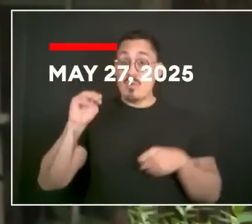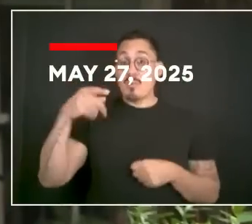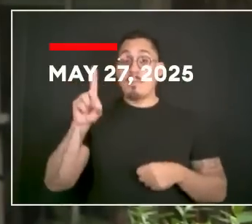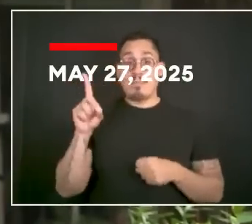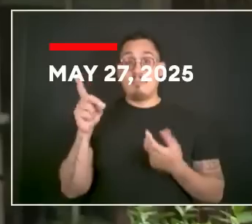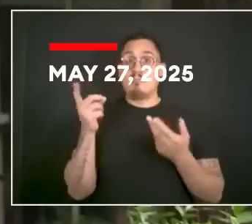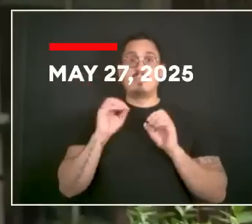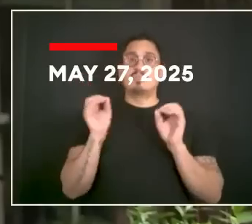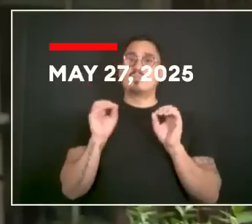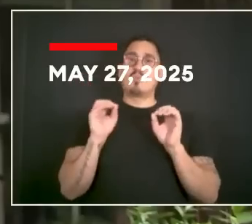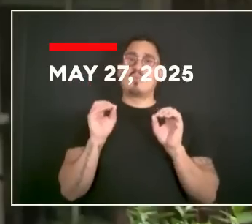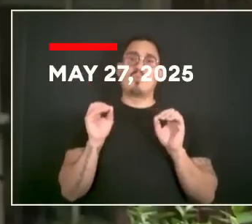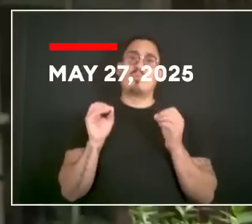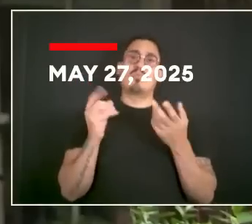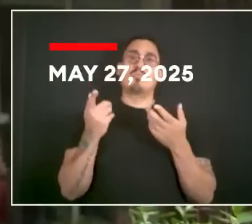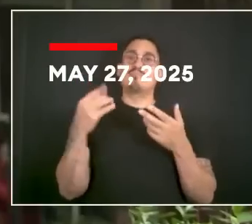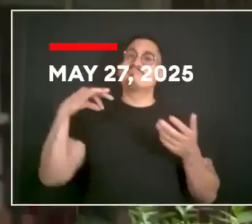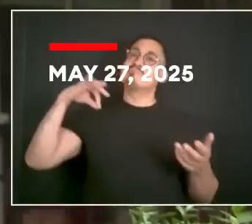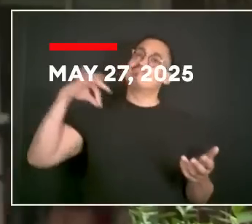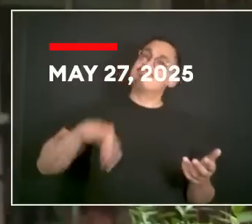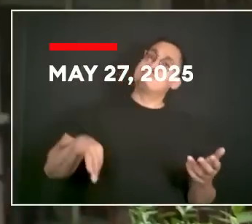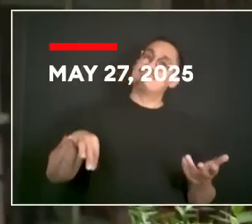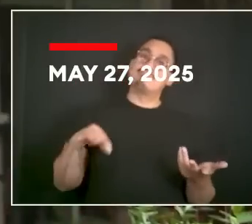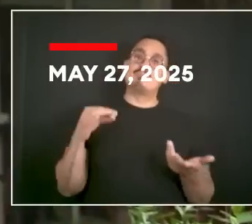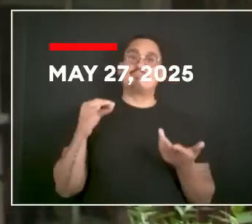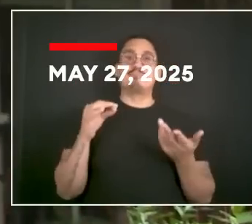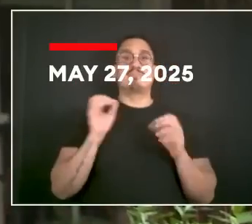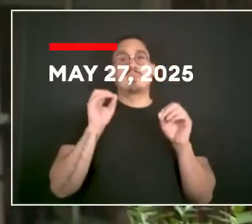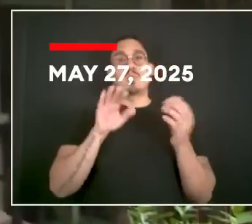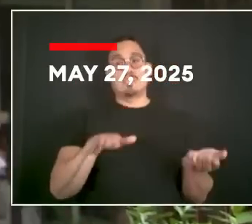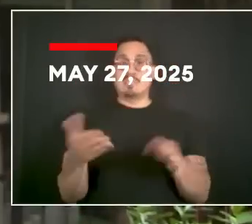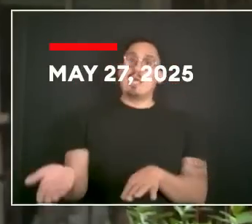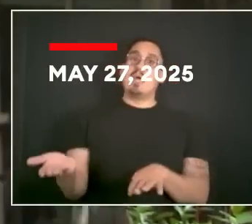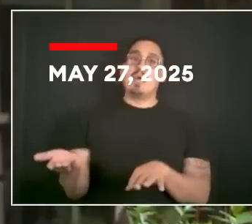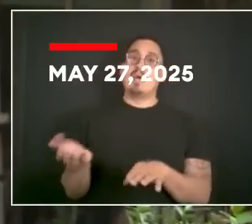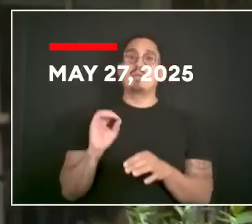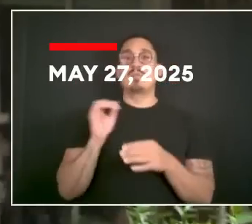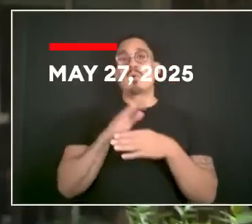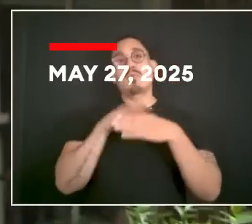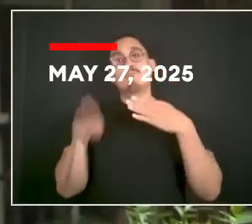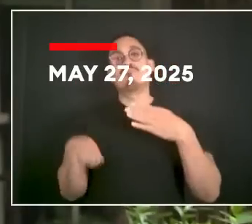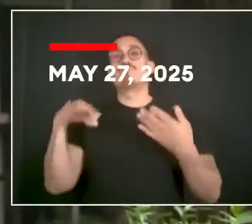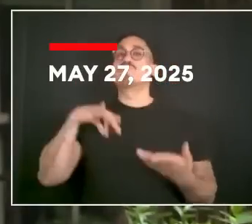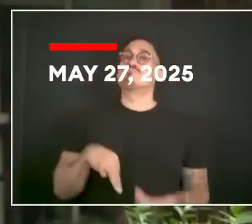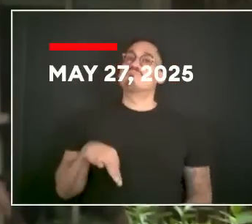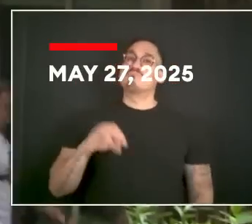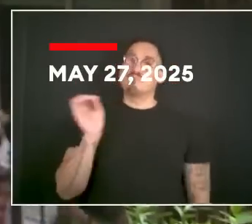consolation if you lose a loved one or seriously injured. And we're going to do just that. Everyone must be part of the street safety game.